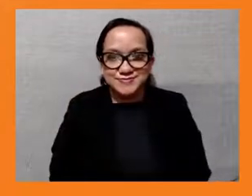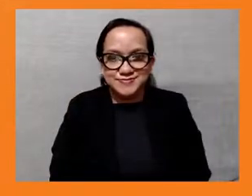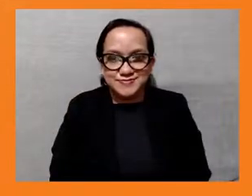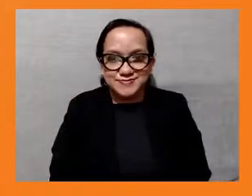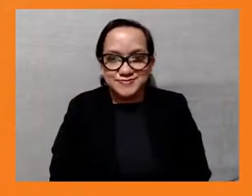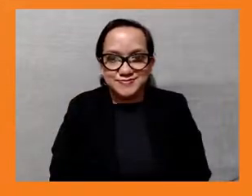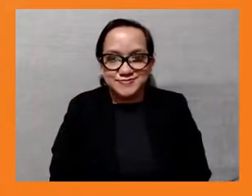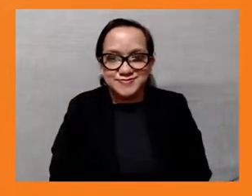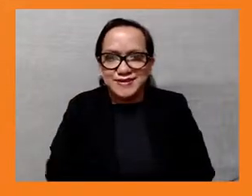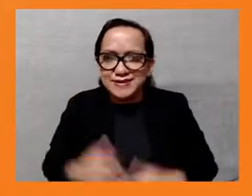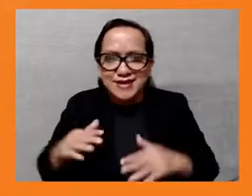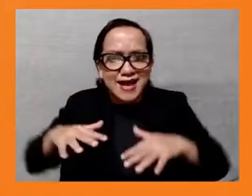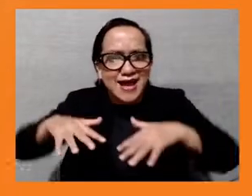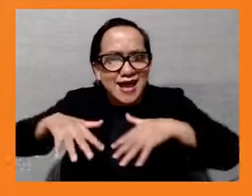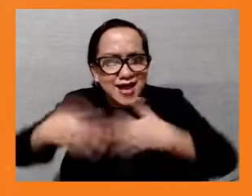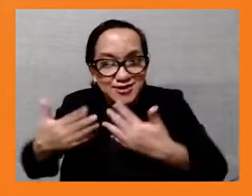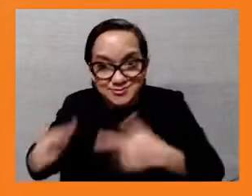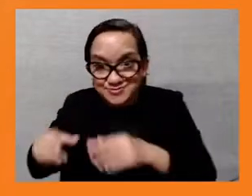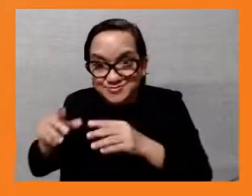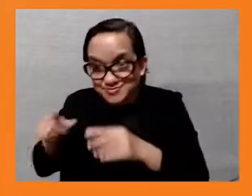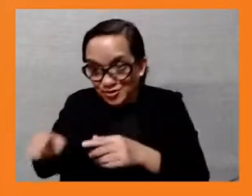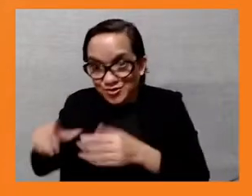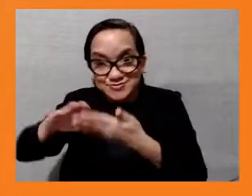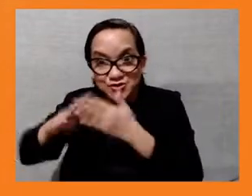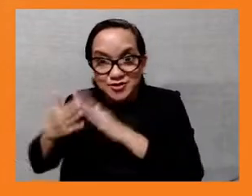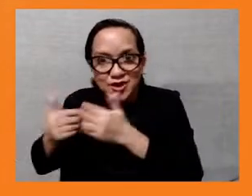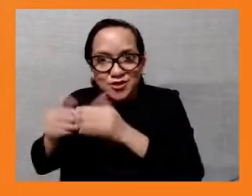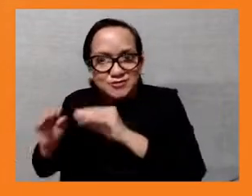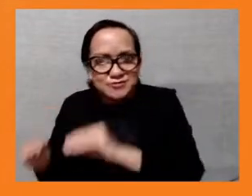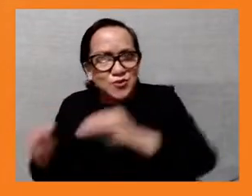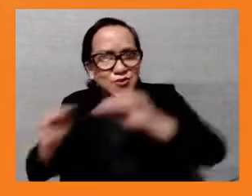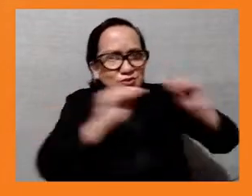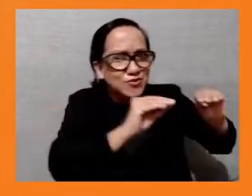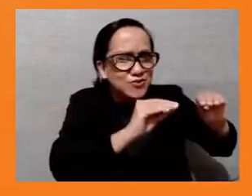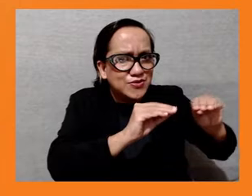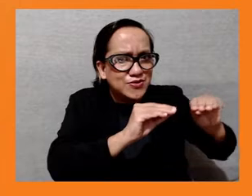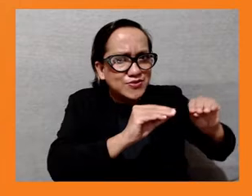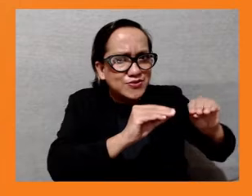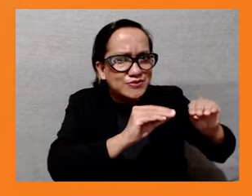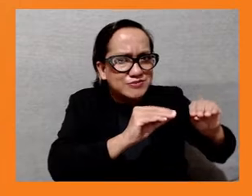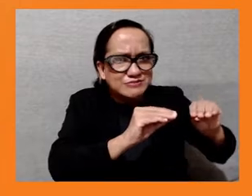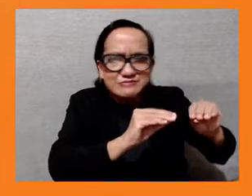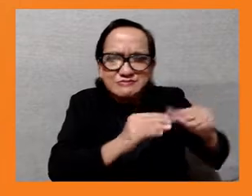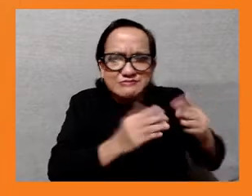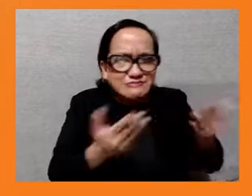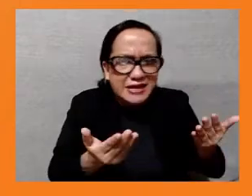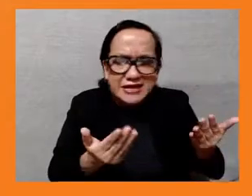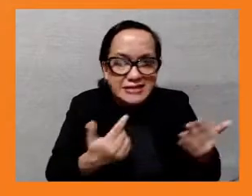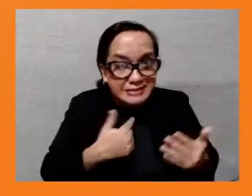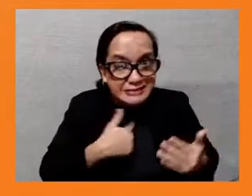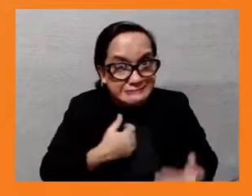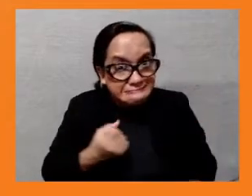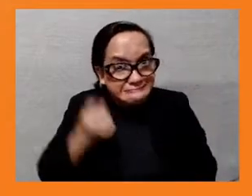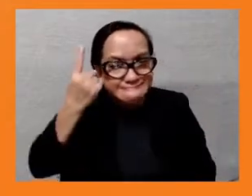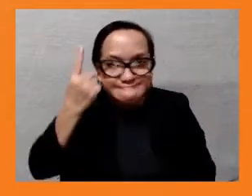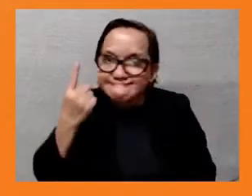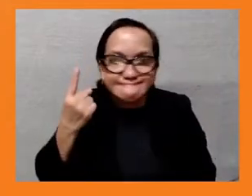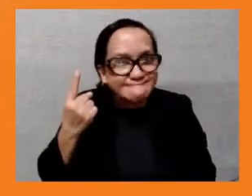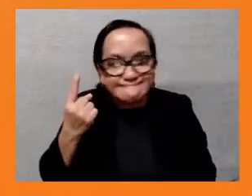those. And they need to be faster. They need to be responsive. In the case that Rita spoke